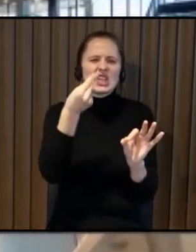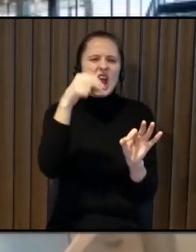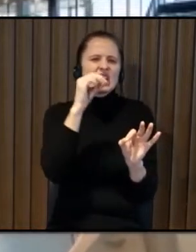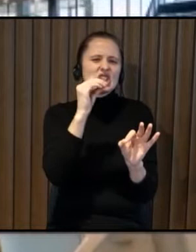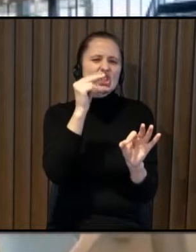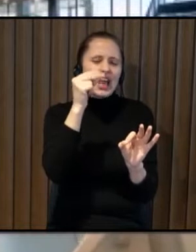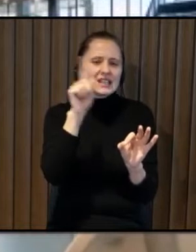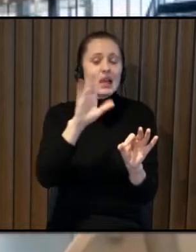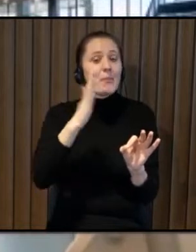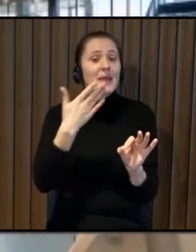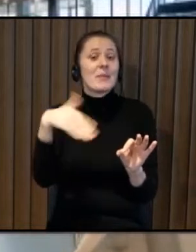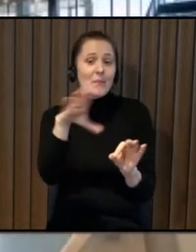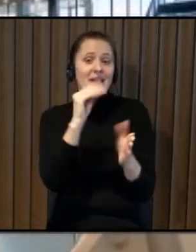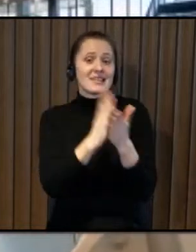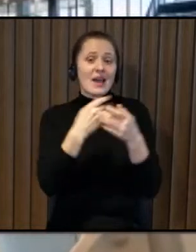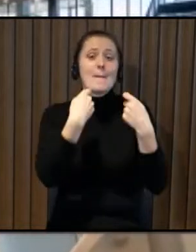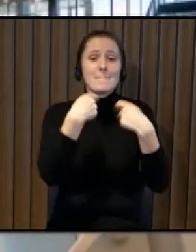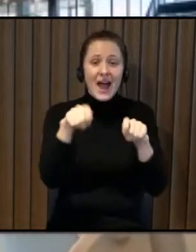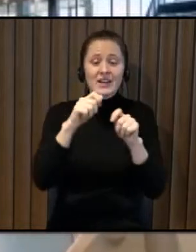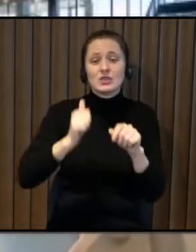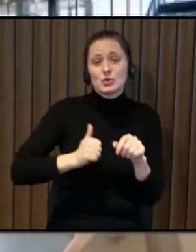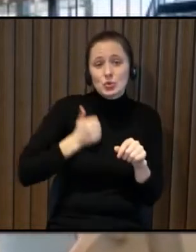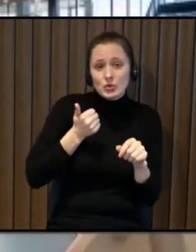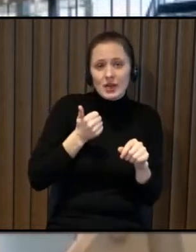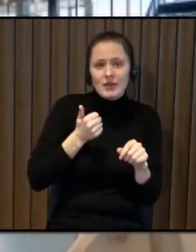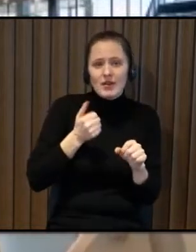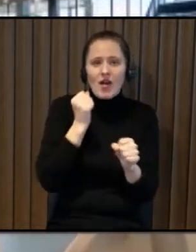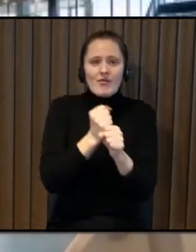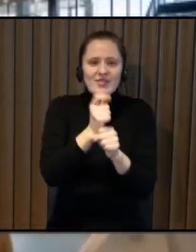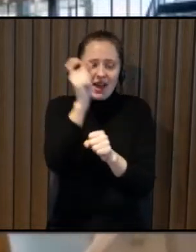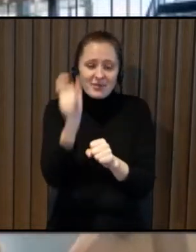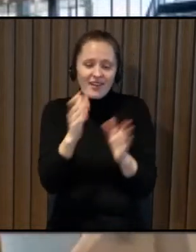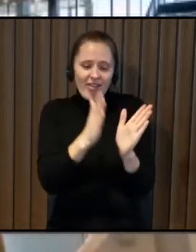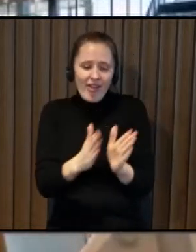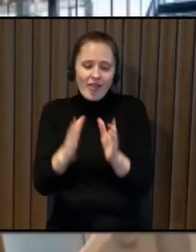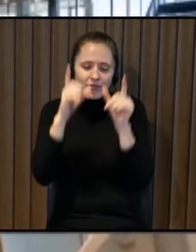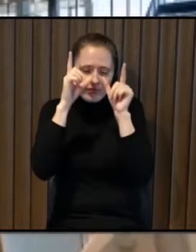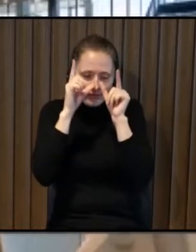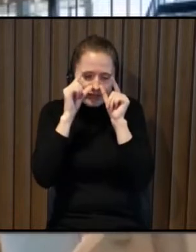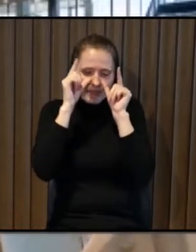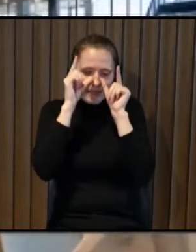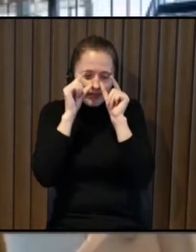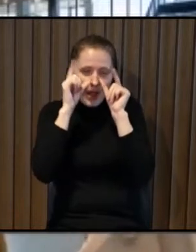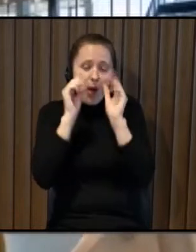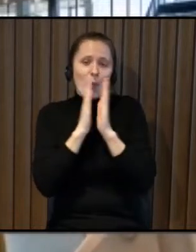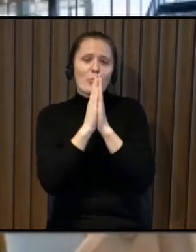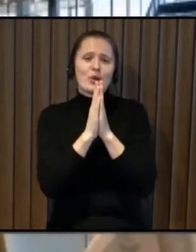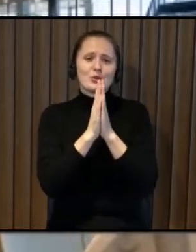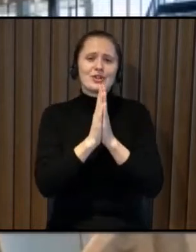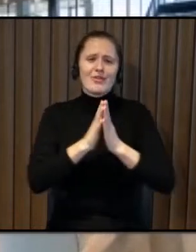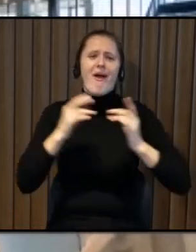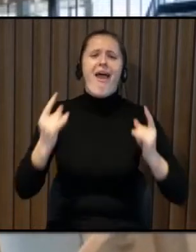they explained we are a sales office, and our employees started to